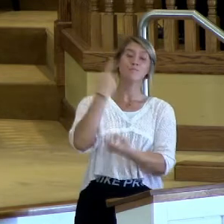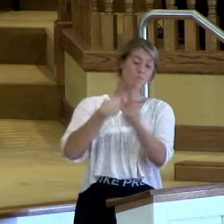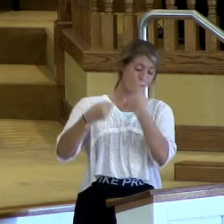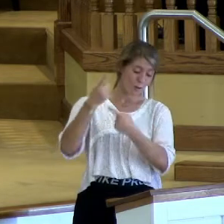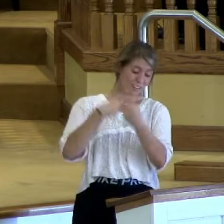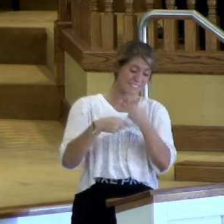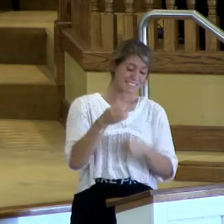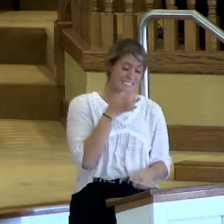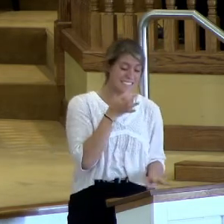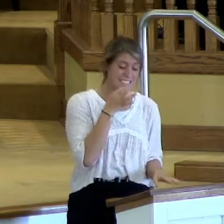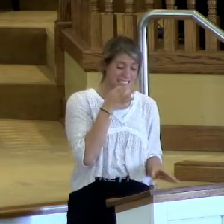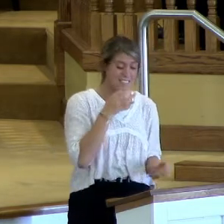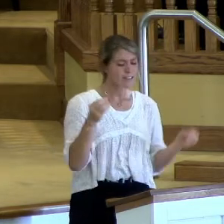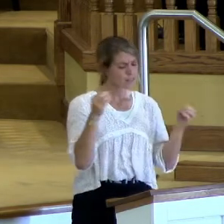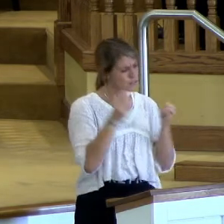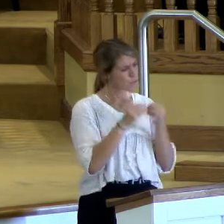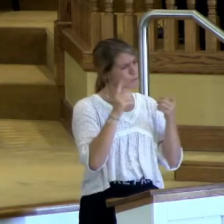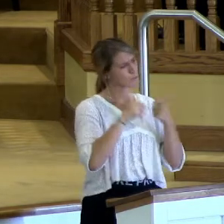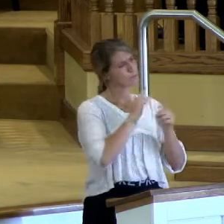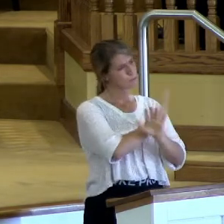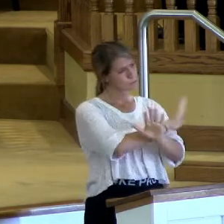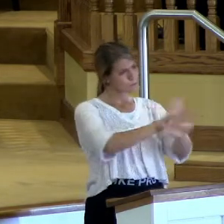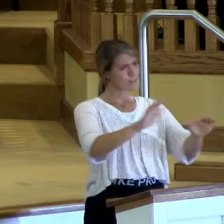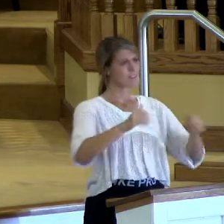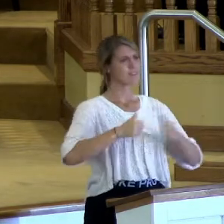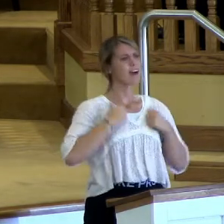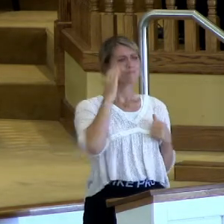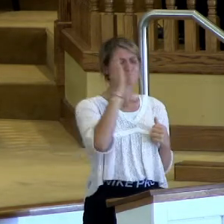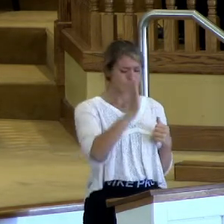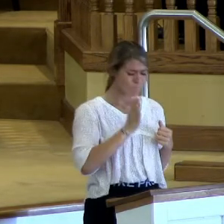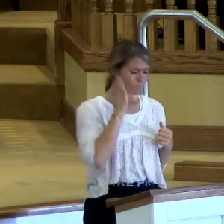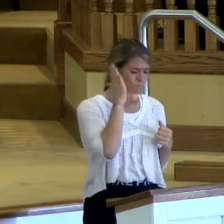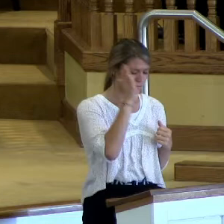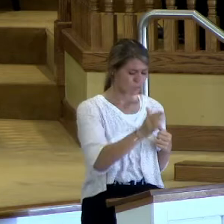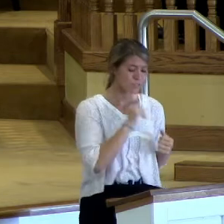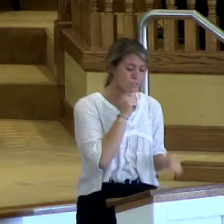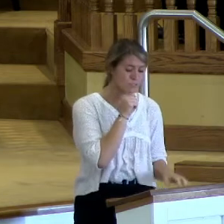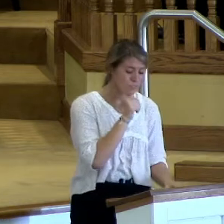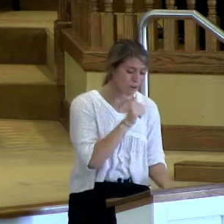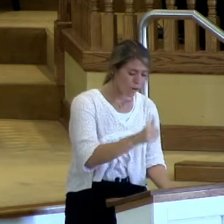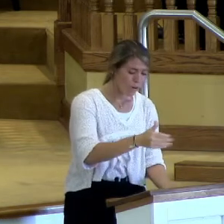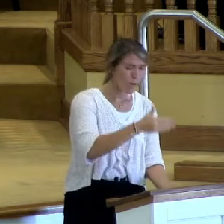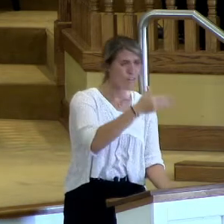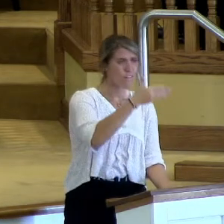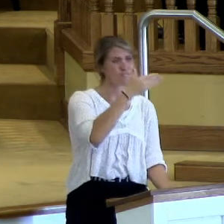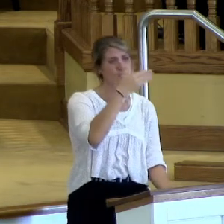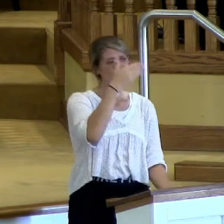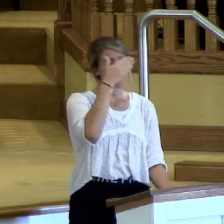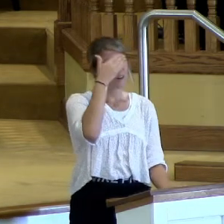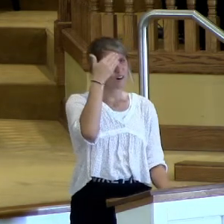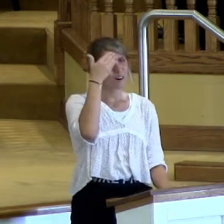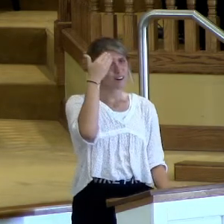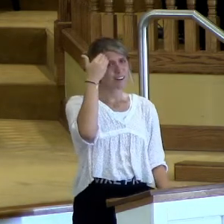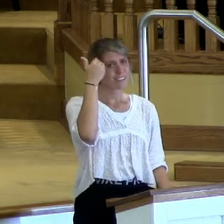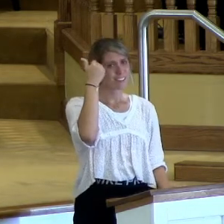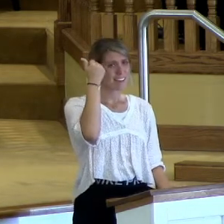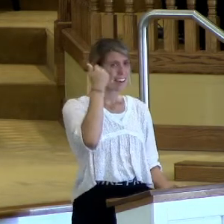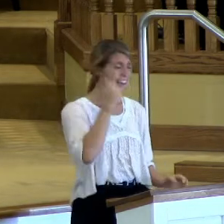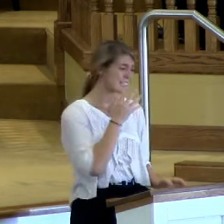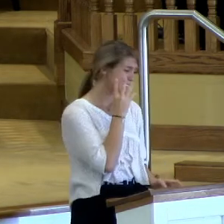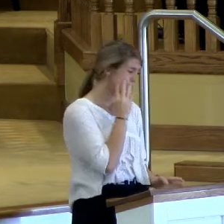Lift your head. Morning is coming, there's more to the story. Don't